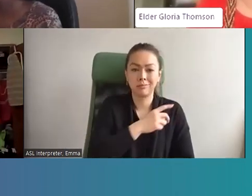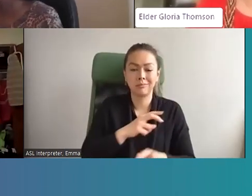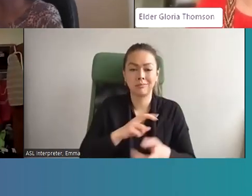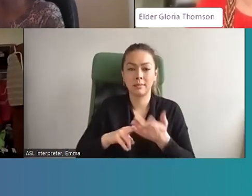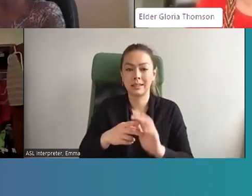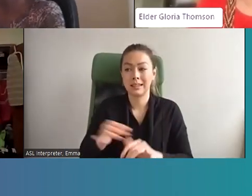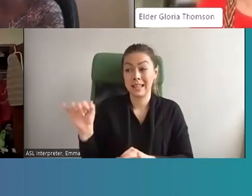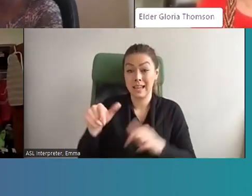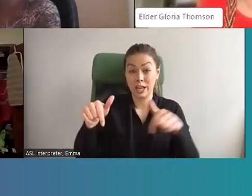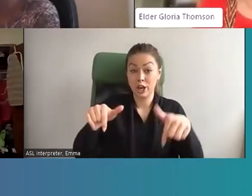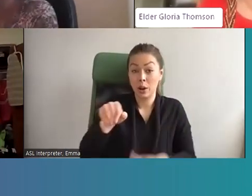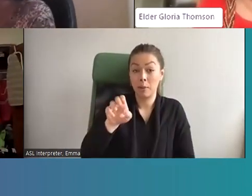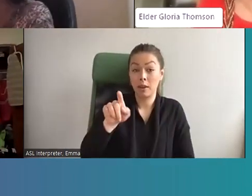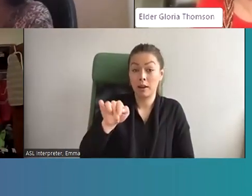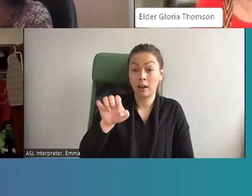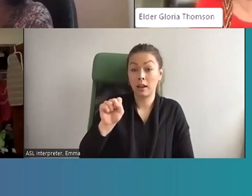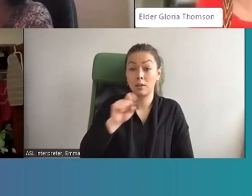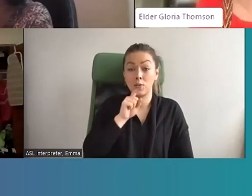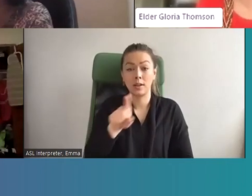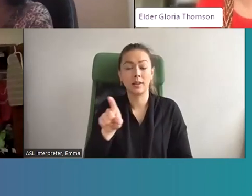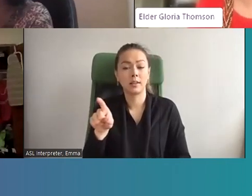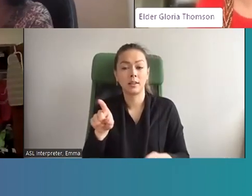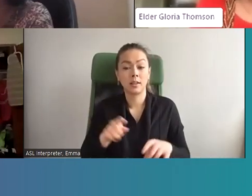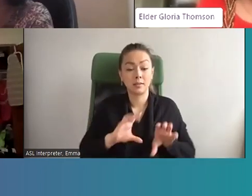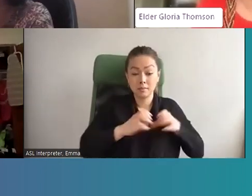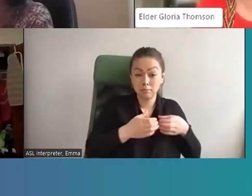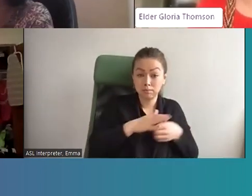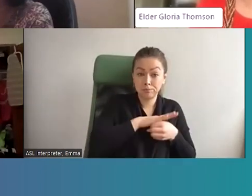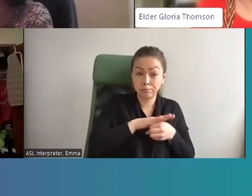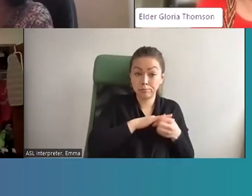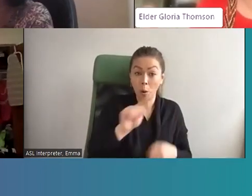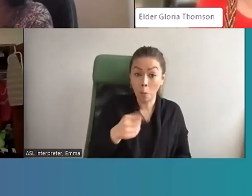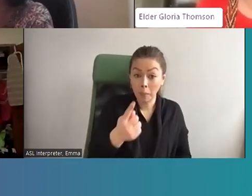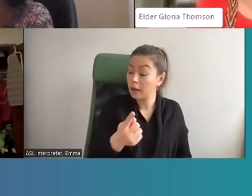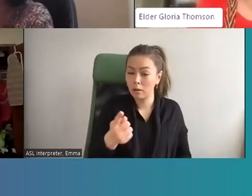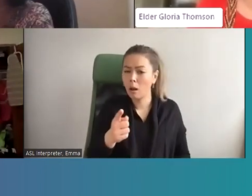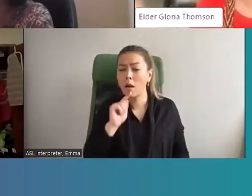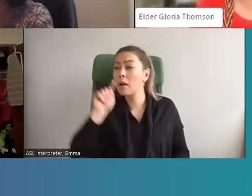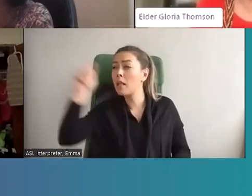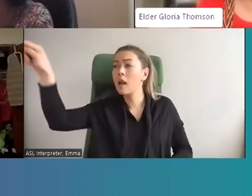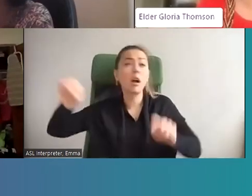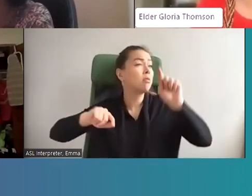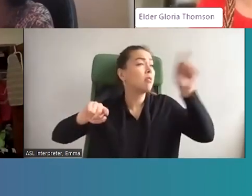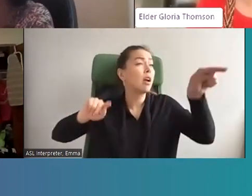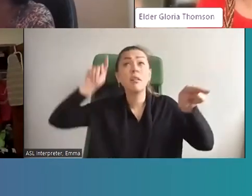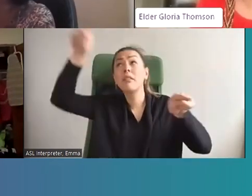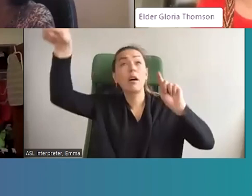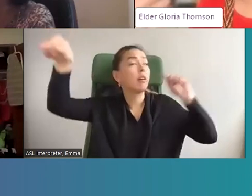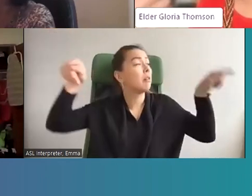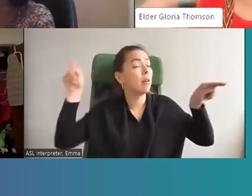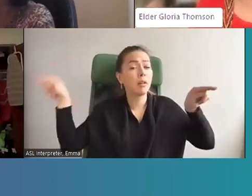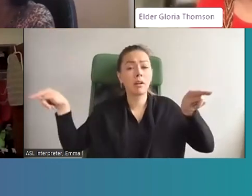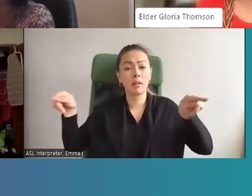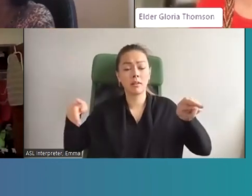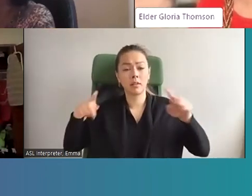out, and we worked very hard to gather what Métis were here to